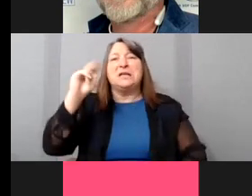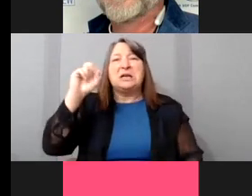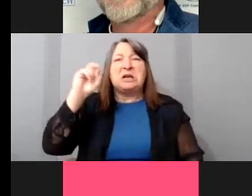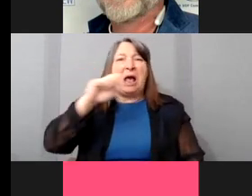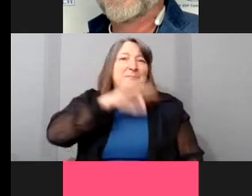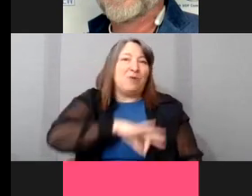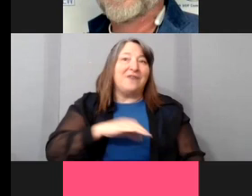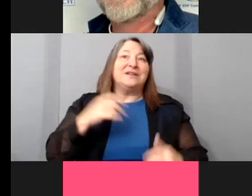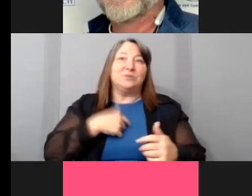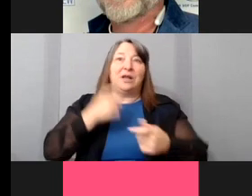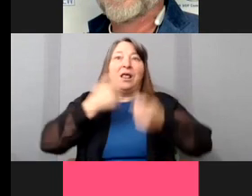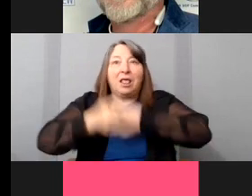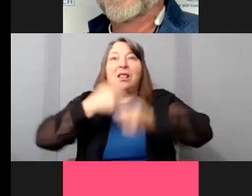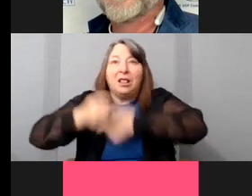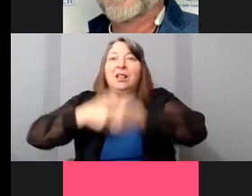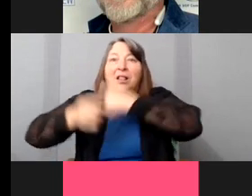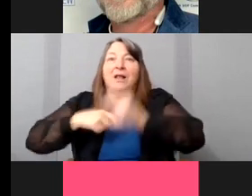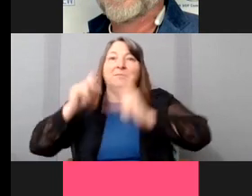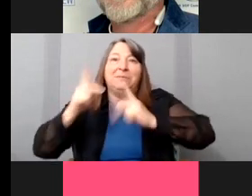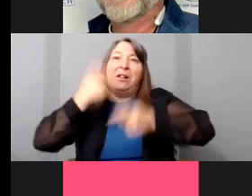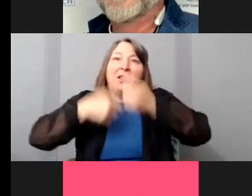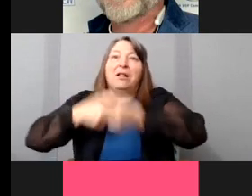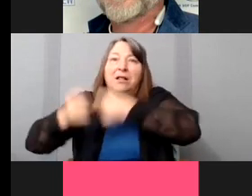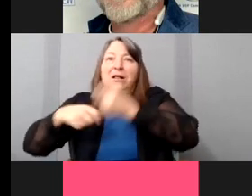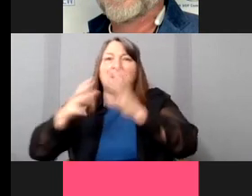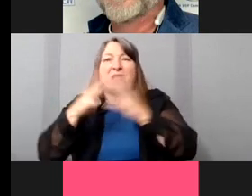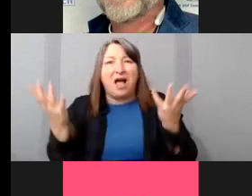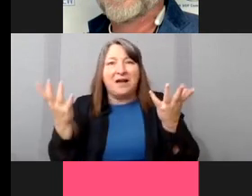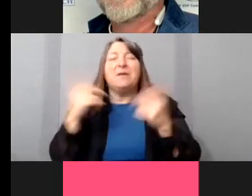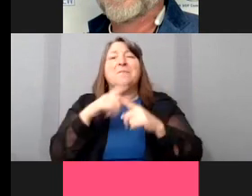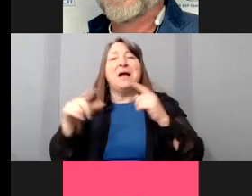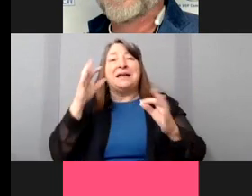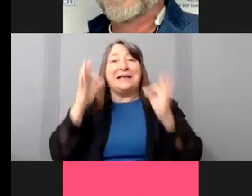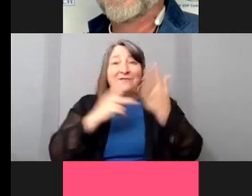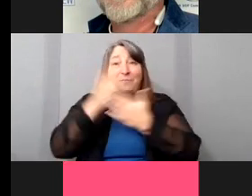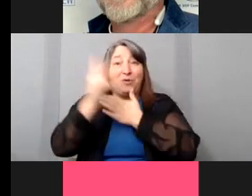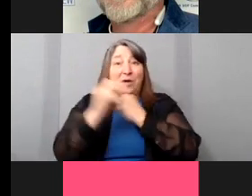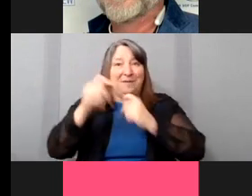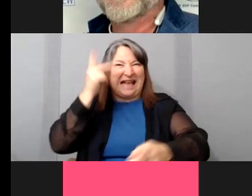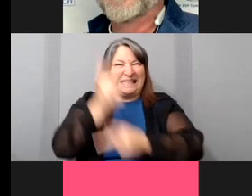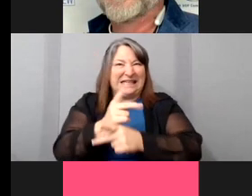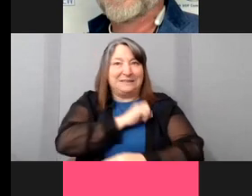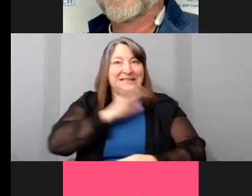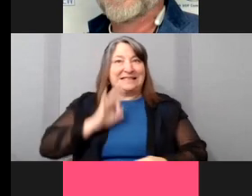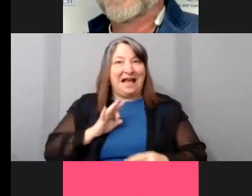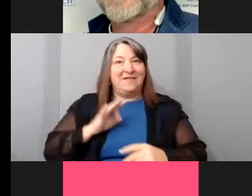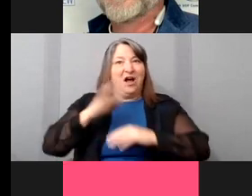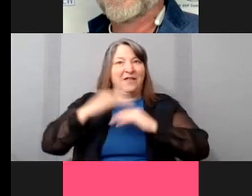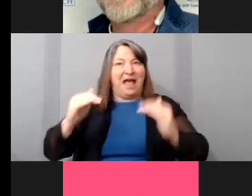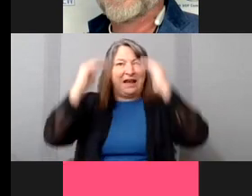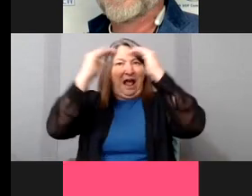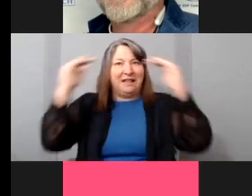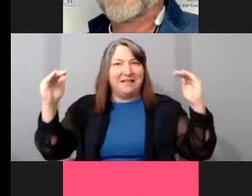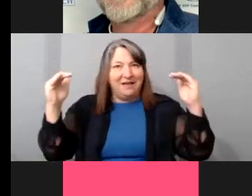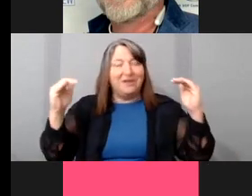our field. And I think the programs that are able to compensate and retain staff at a high level, those are the ones that